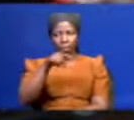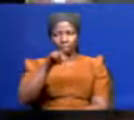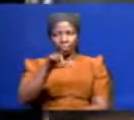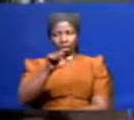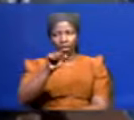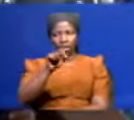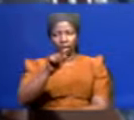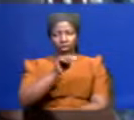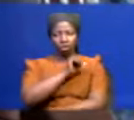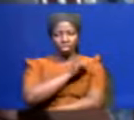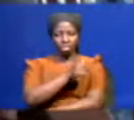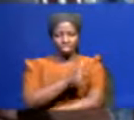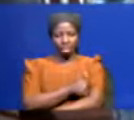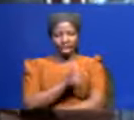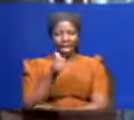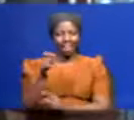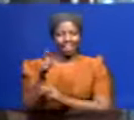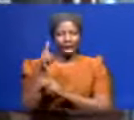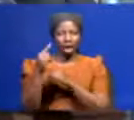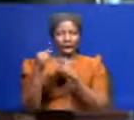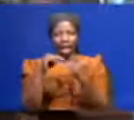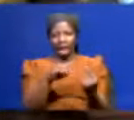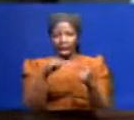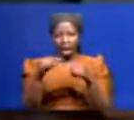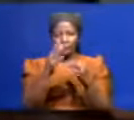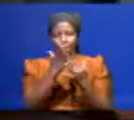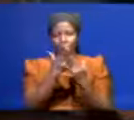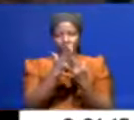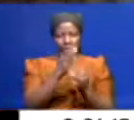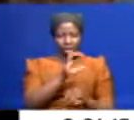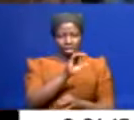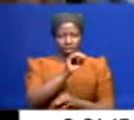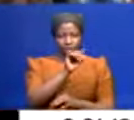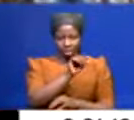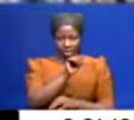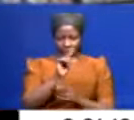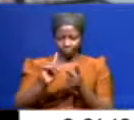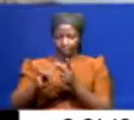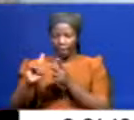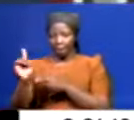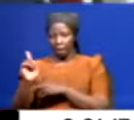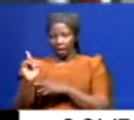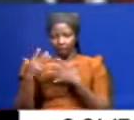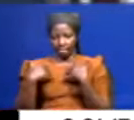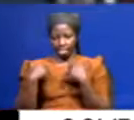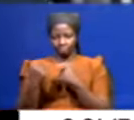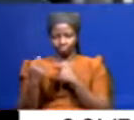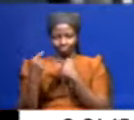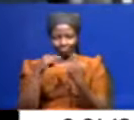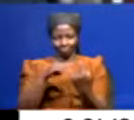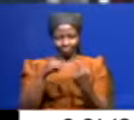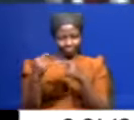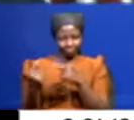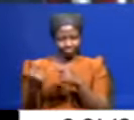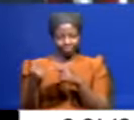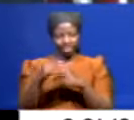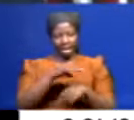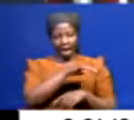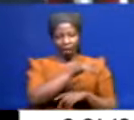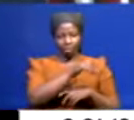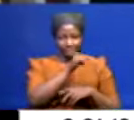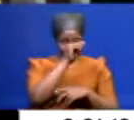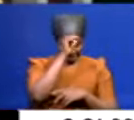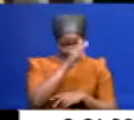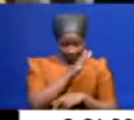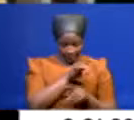A legal tussle is looming between the Council of Governors and the Ministry of Health. The county bosses are accusing